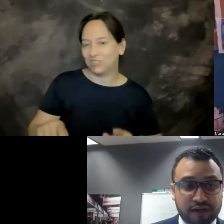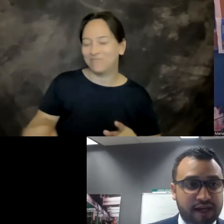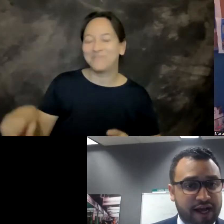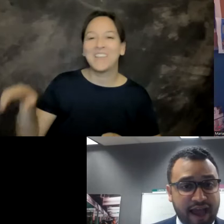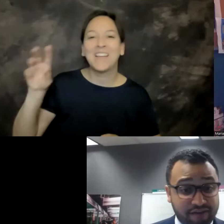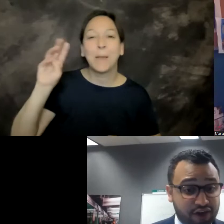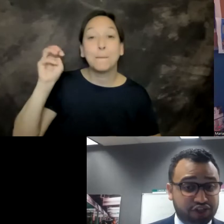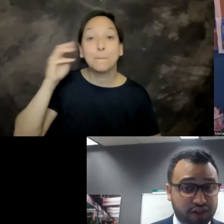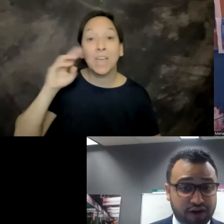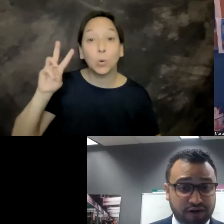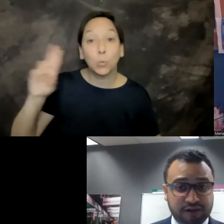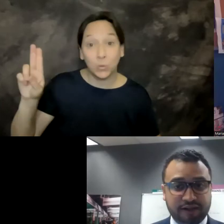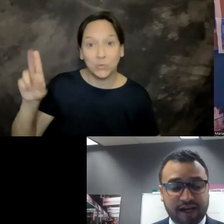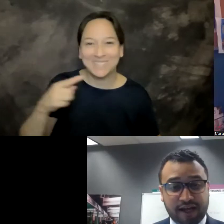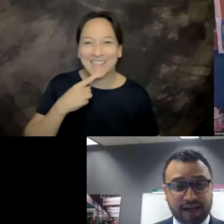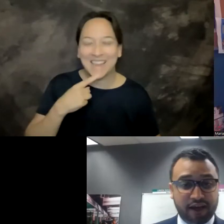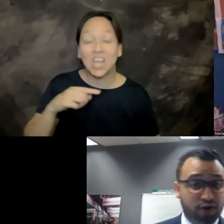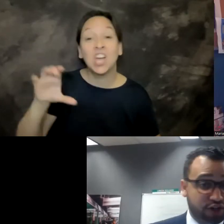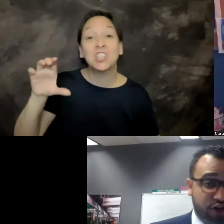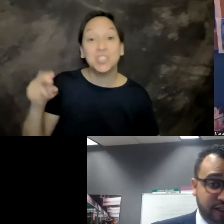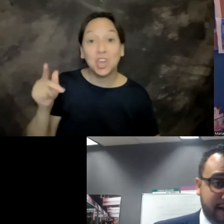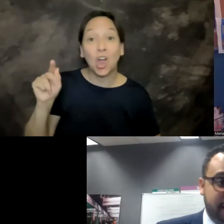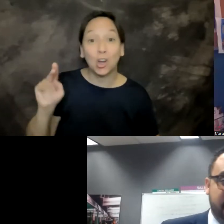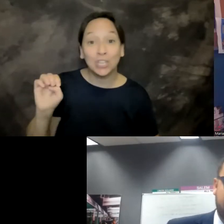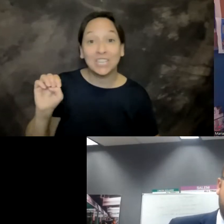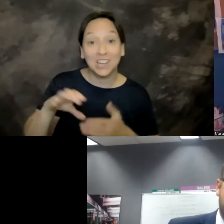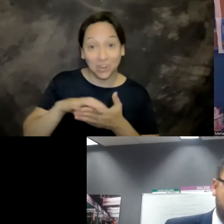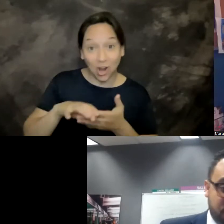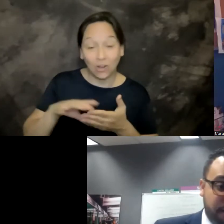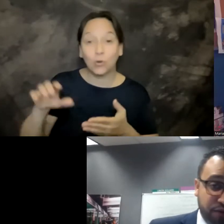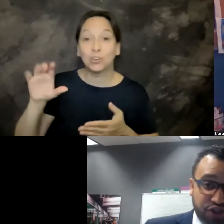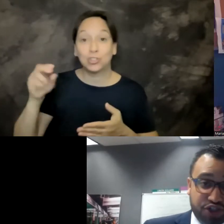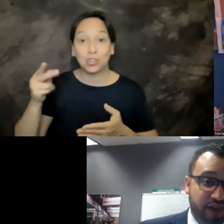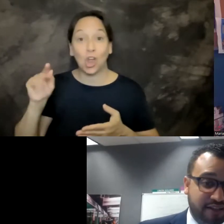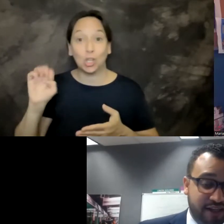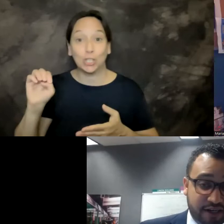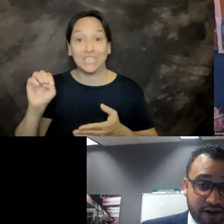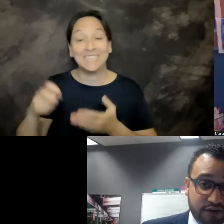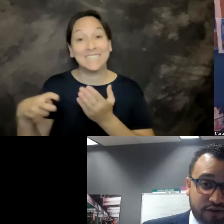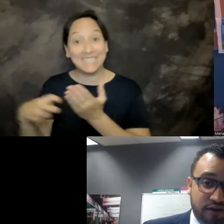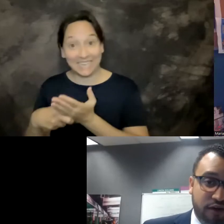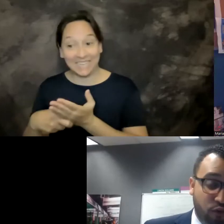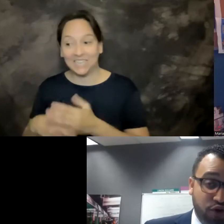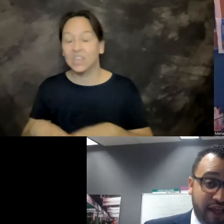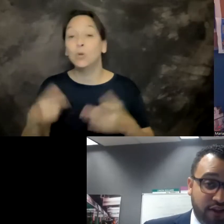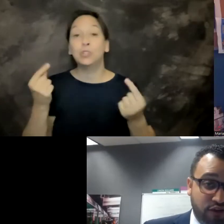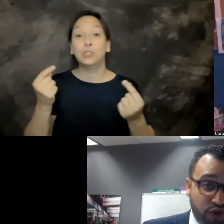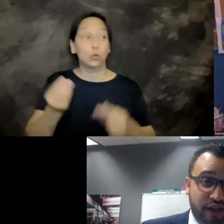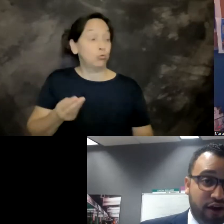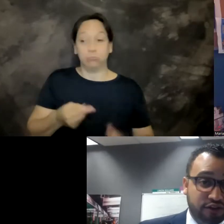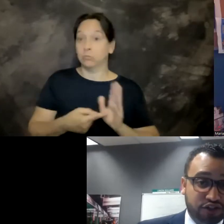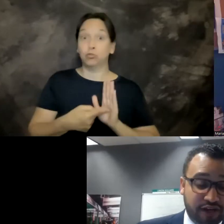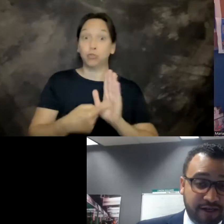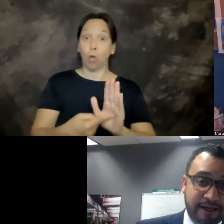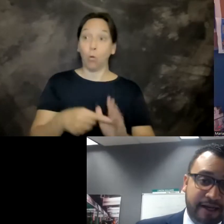earlier, having a Charlie card or a Charlie ticket, you can just simply show that to the conductor when you